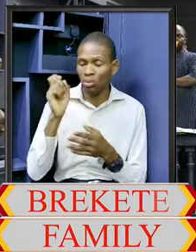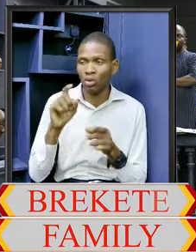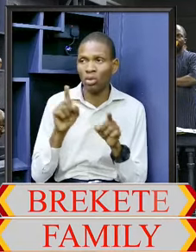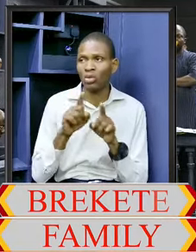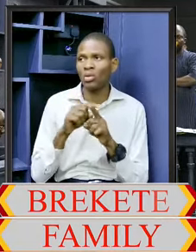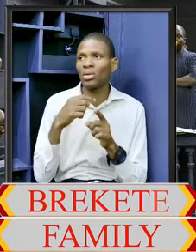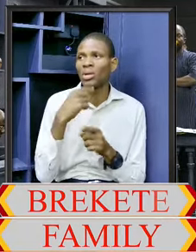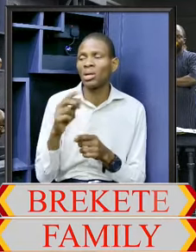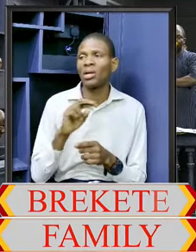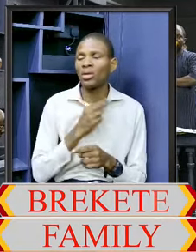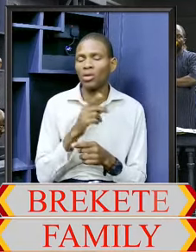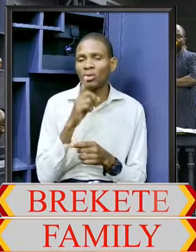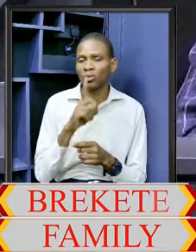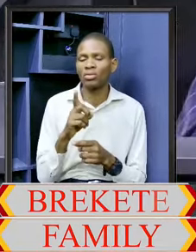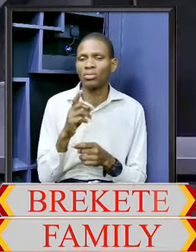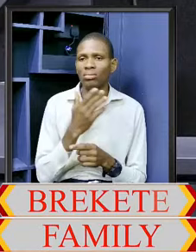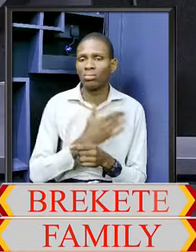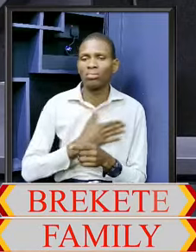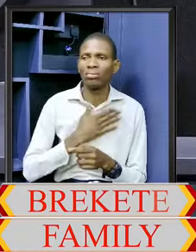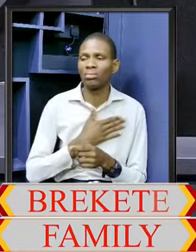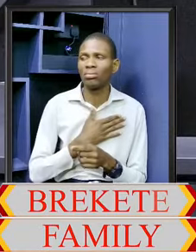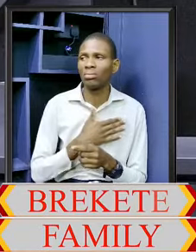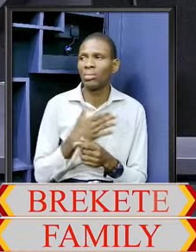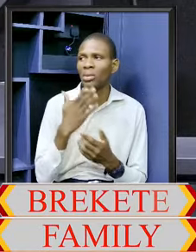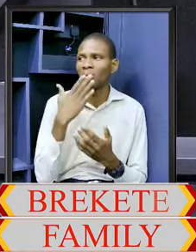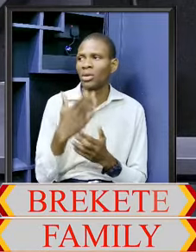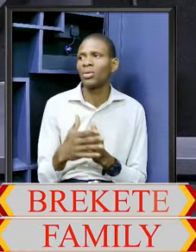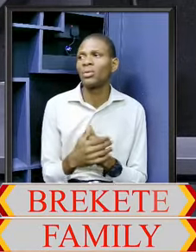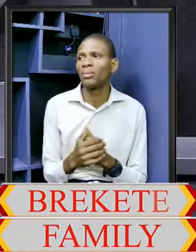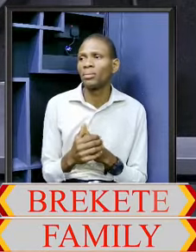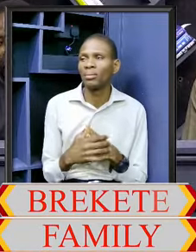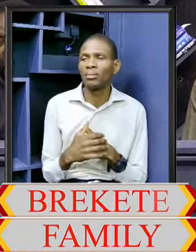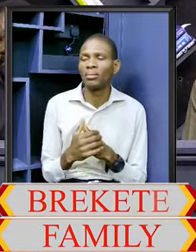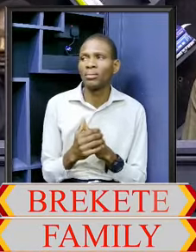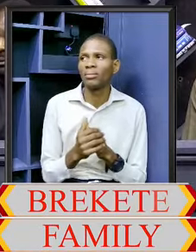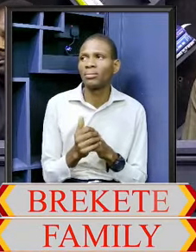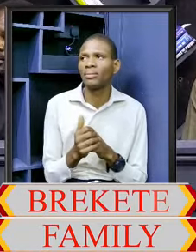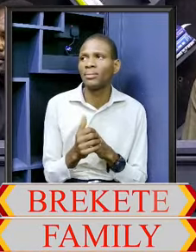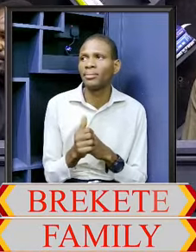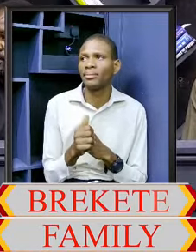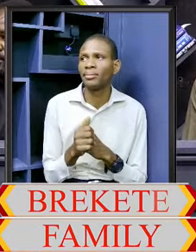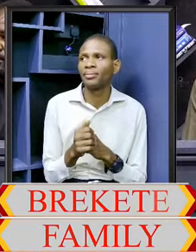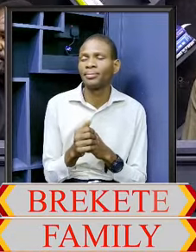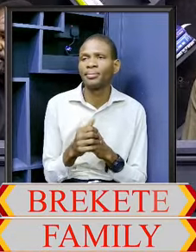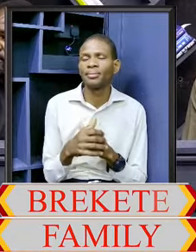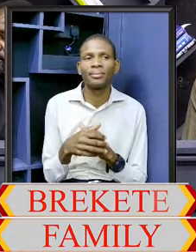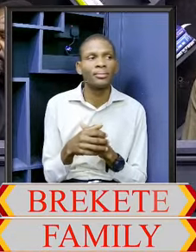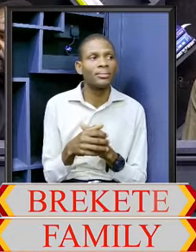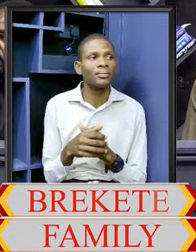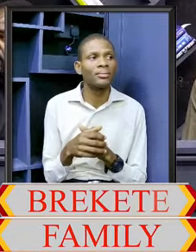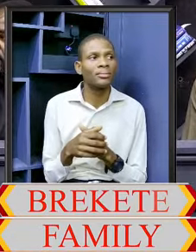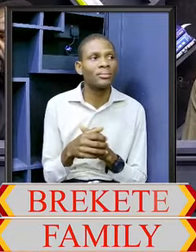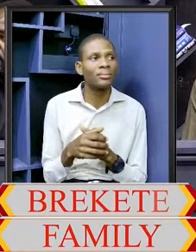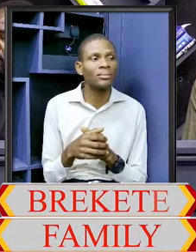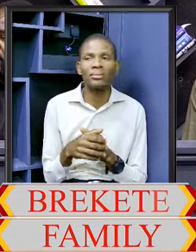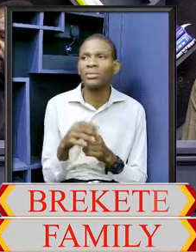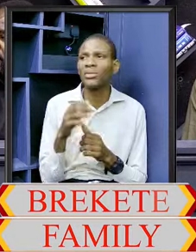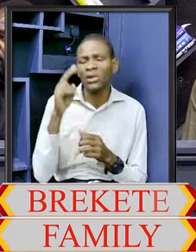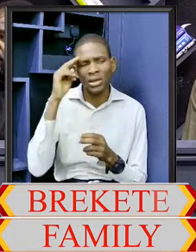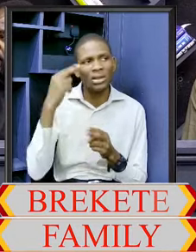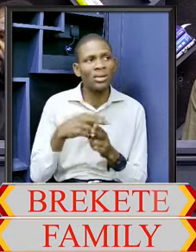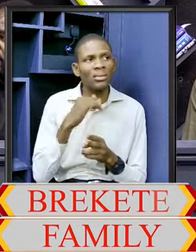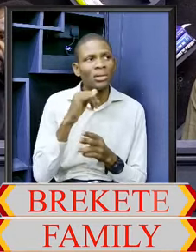truth, please. Thank you. To copy this tune, press 1. You're saying them now, waiting.